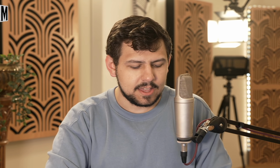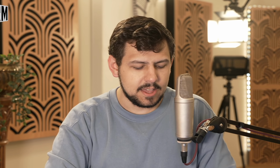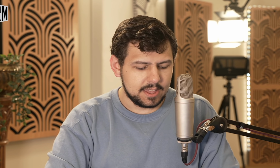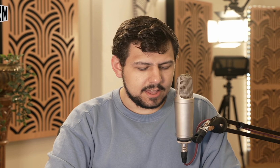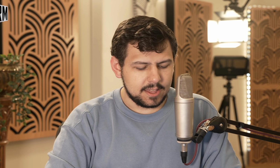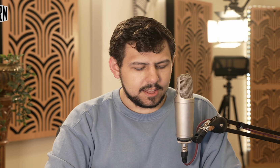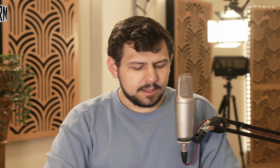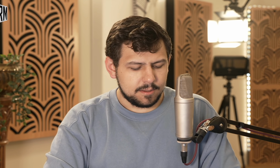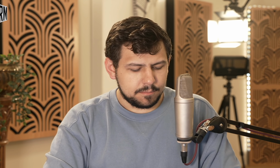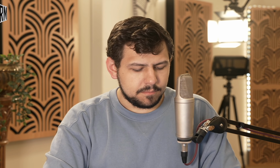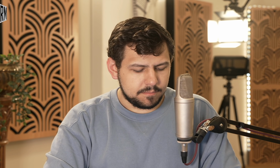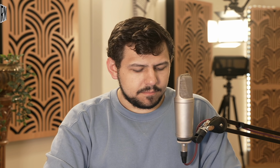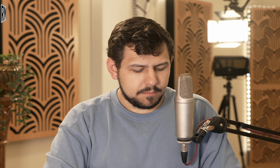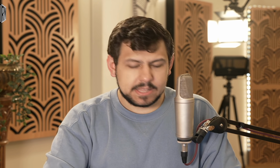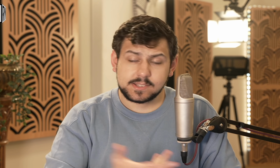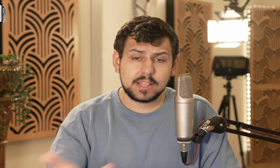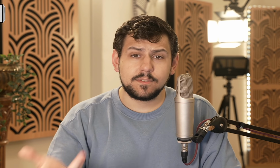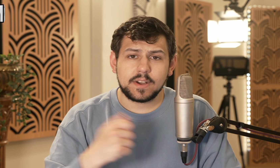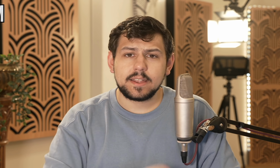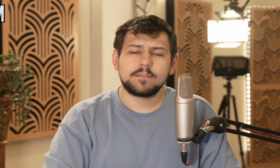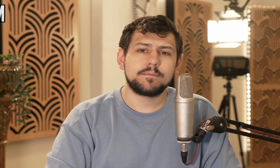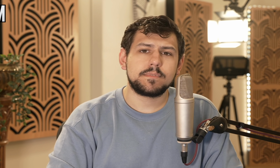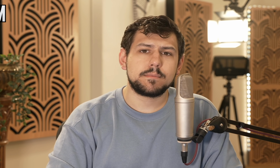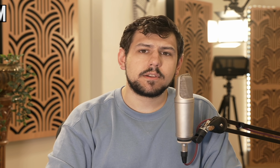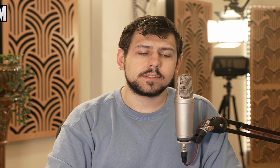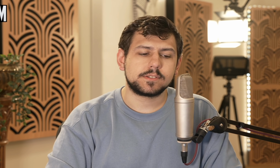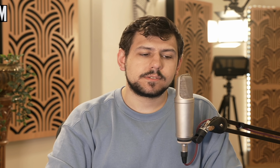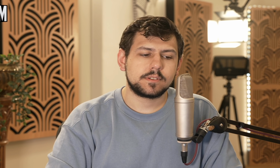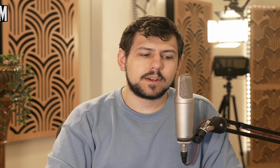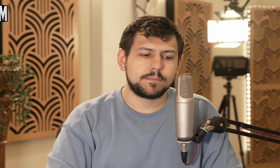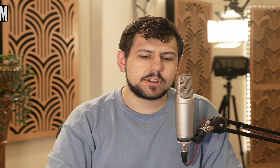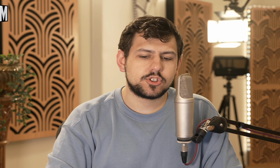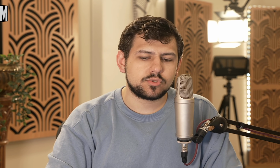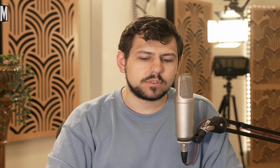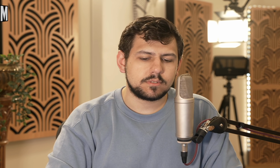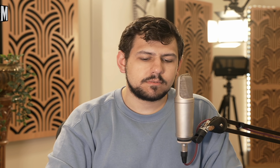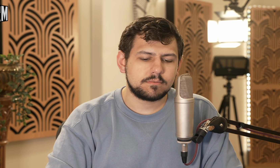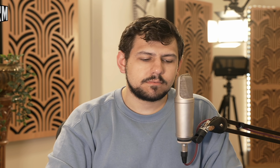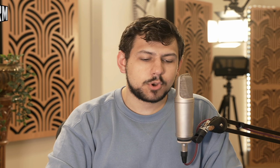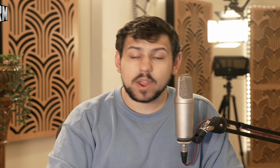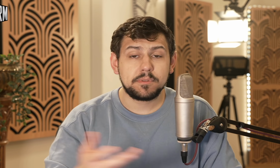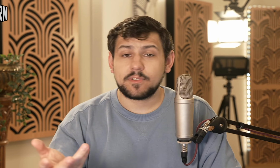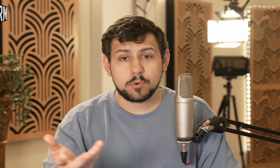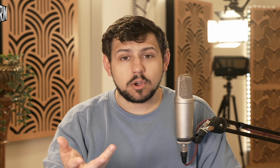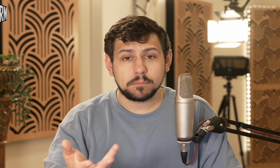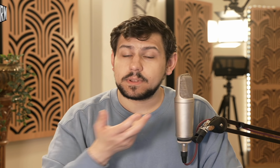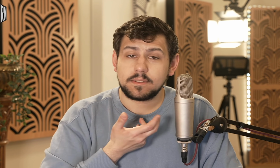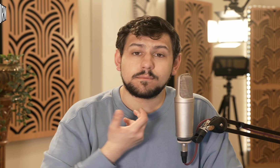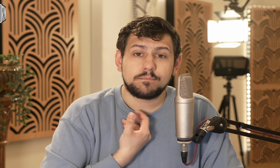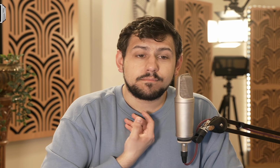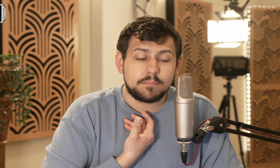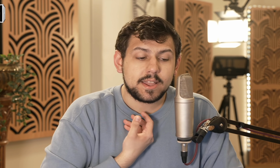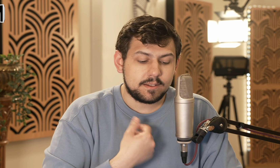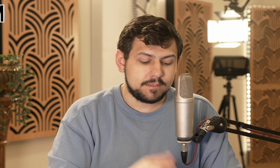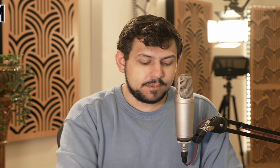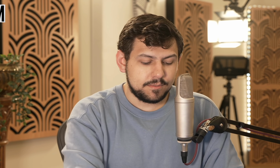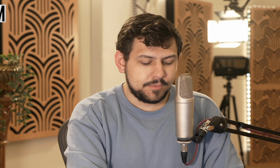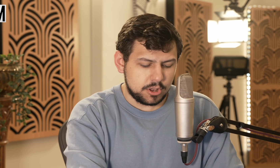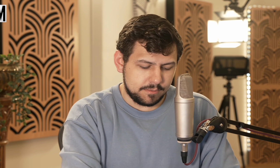specifically. But they'd still invite the Americans, I'm pretty sure. Correct me if I'm wrong, but